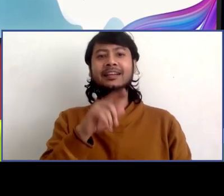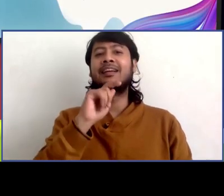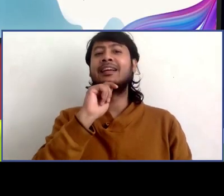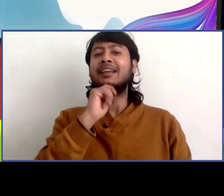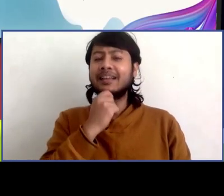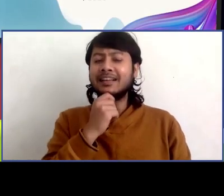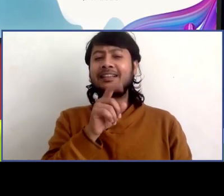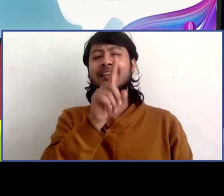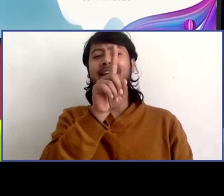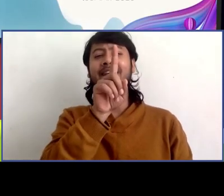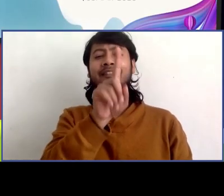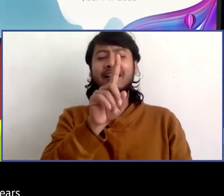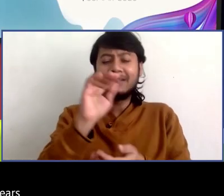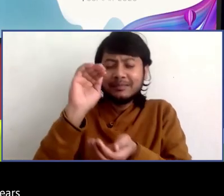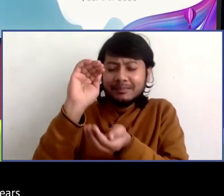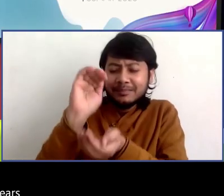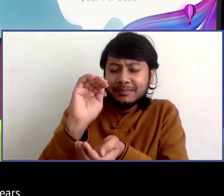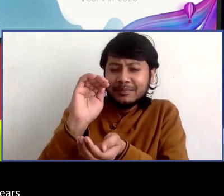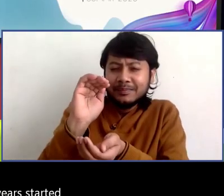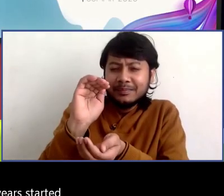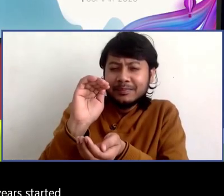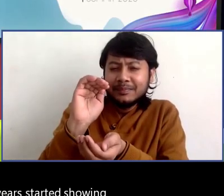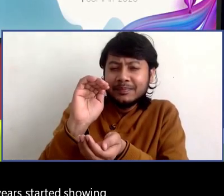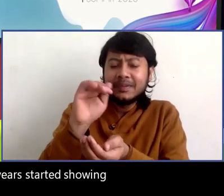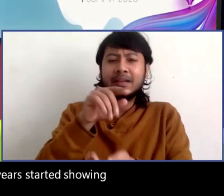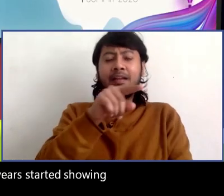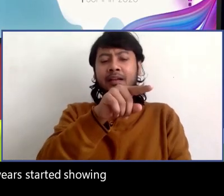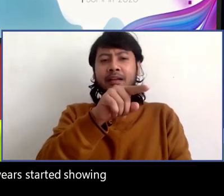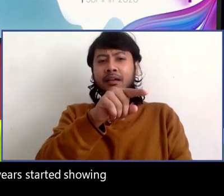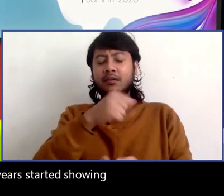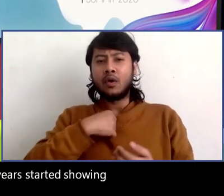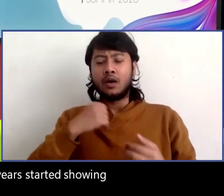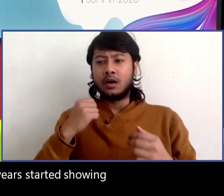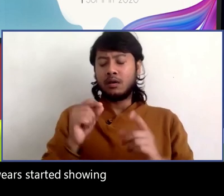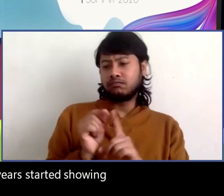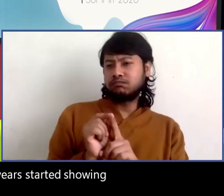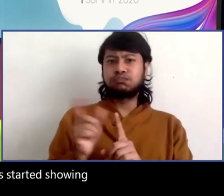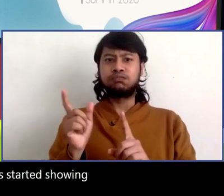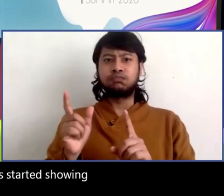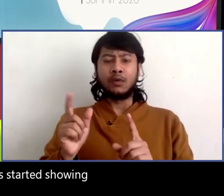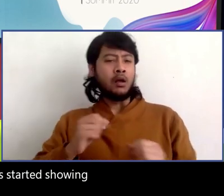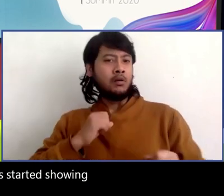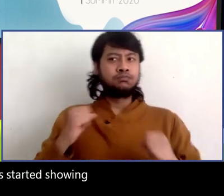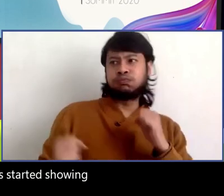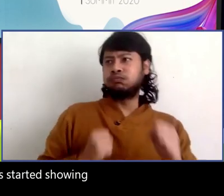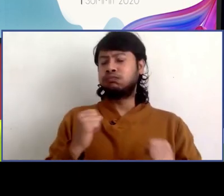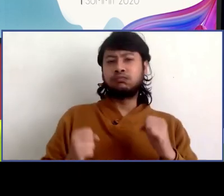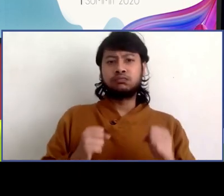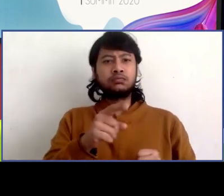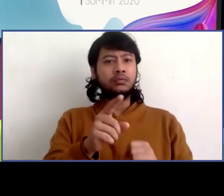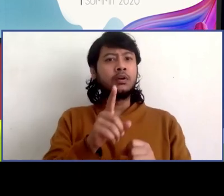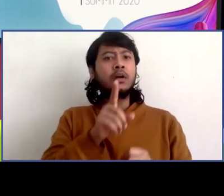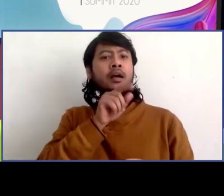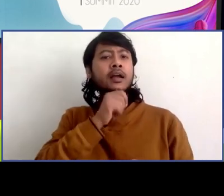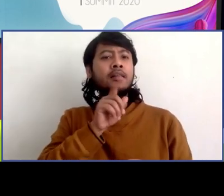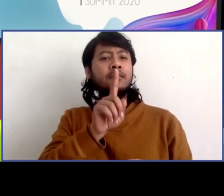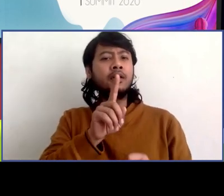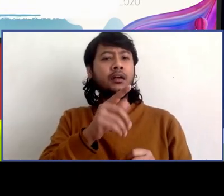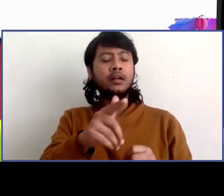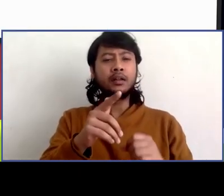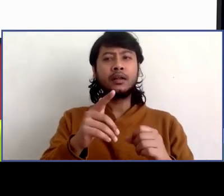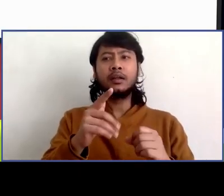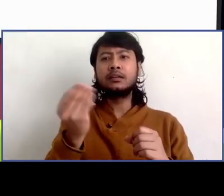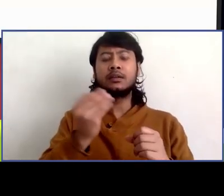1.5 years started showing signs of very high energy. And there was a behavioral change and became very